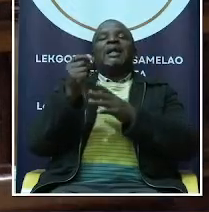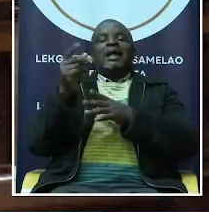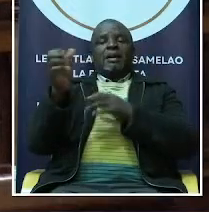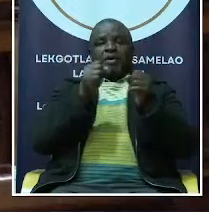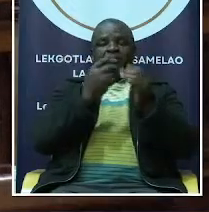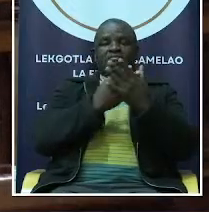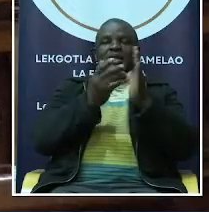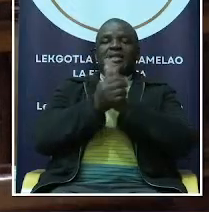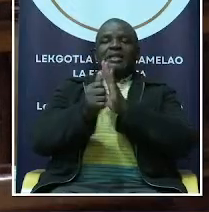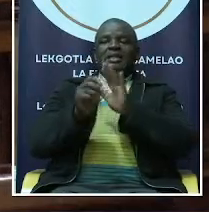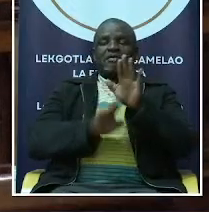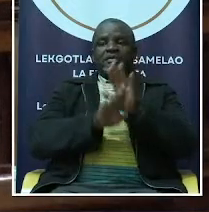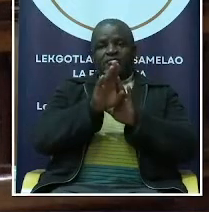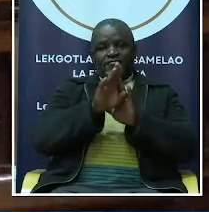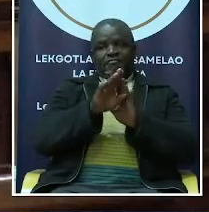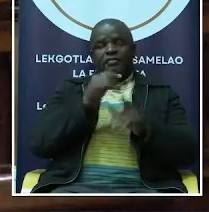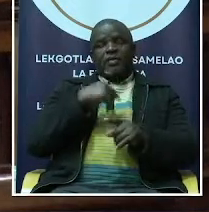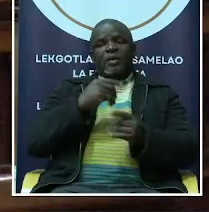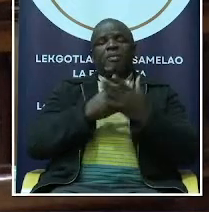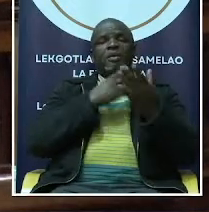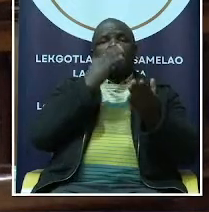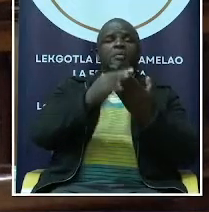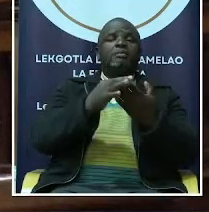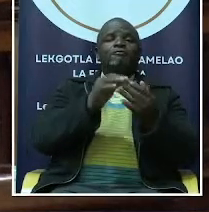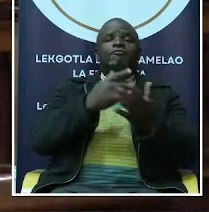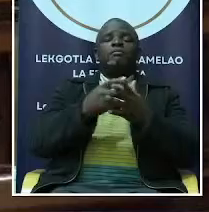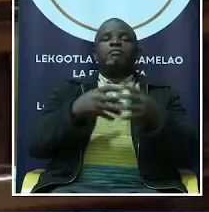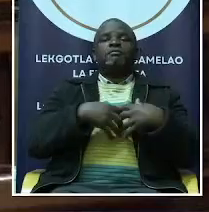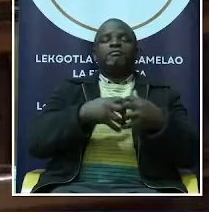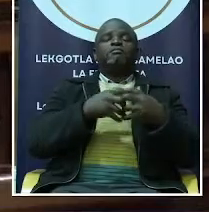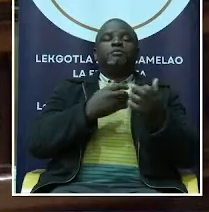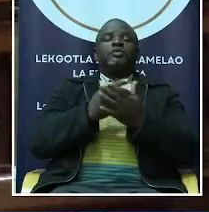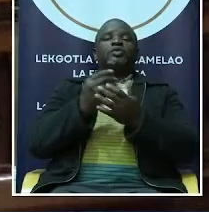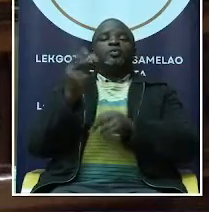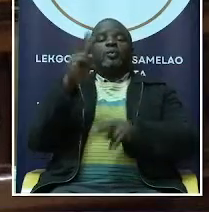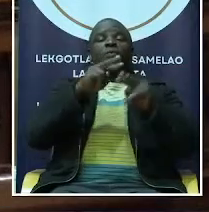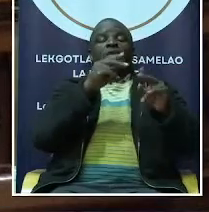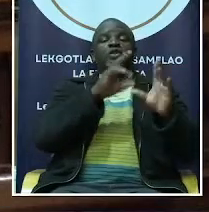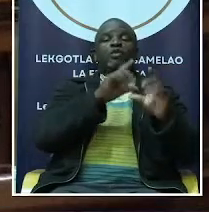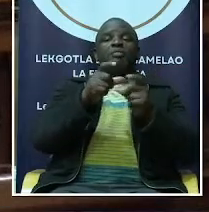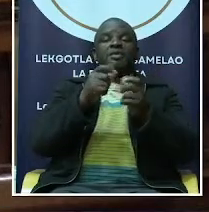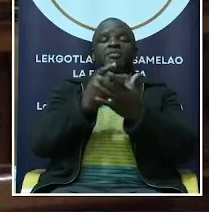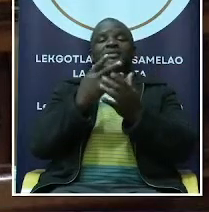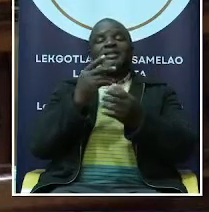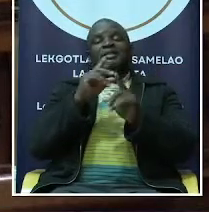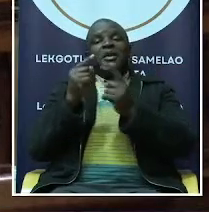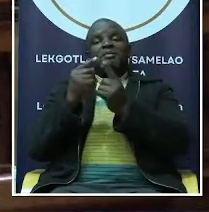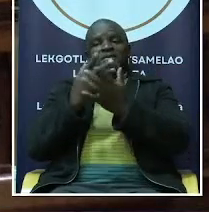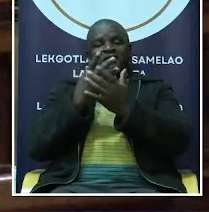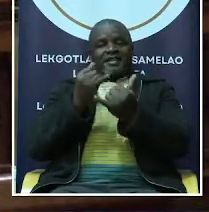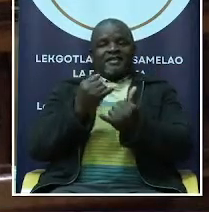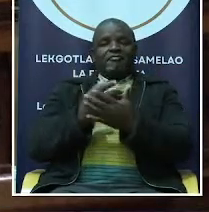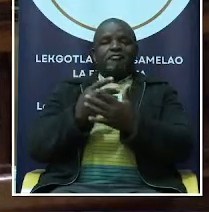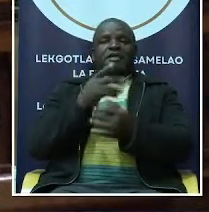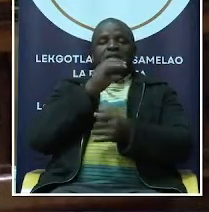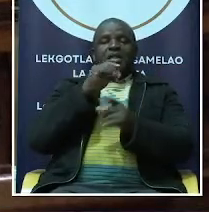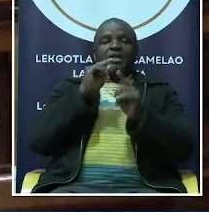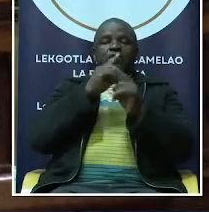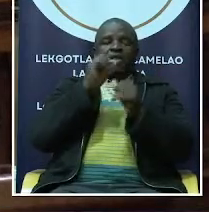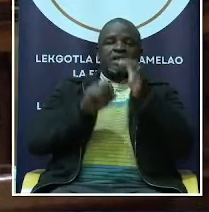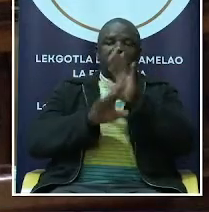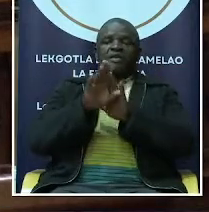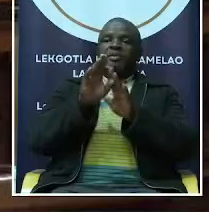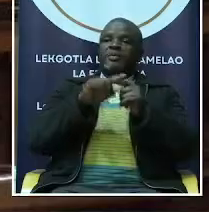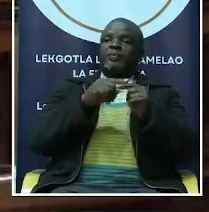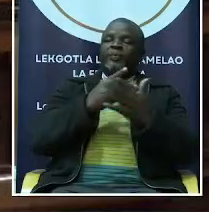also would propose to establish oversight committees into the departments that are geared towards economic and social development, such as